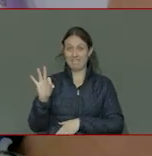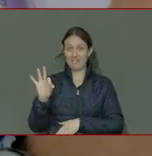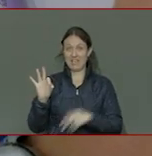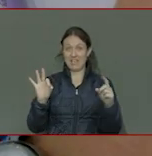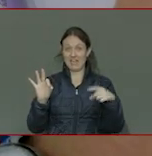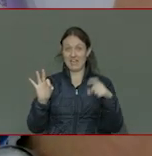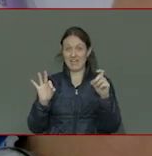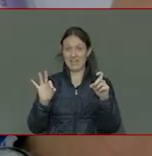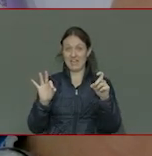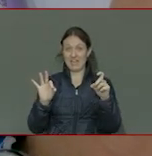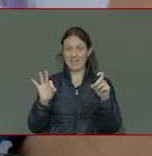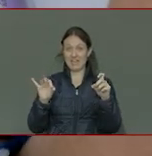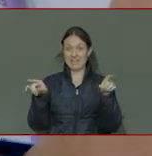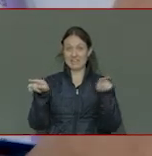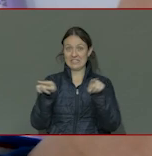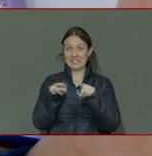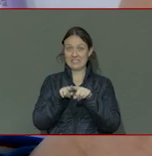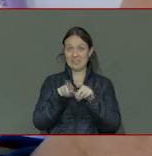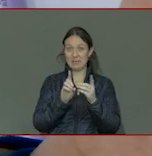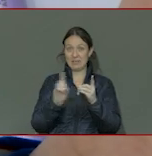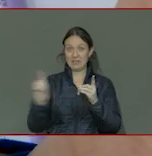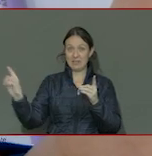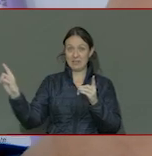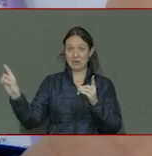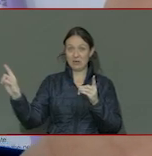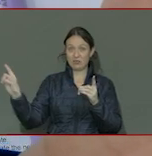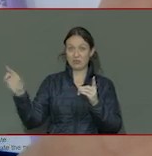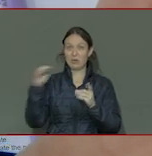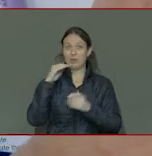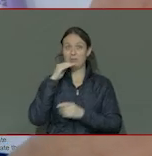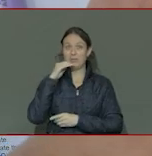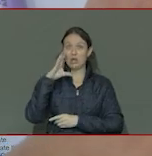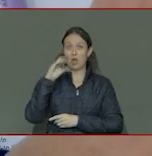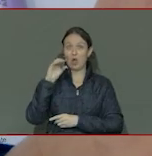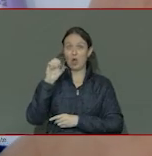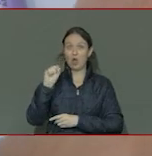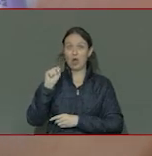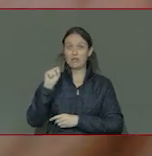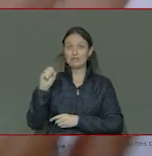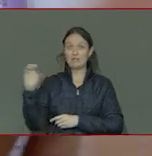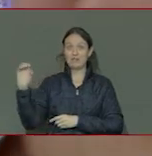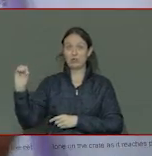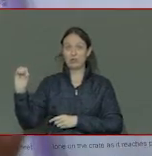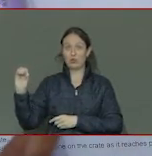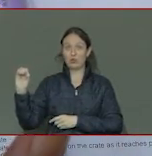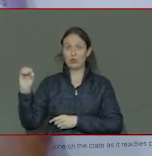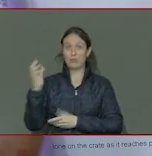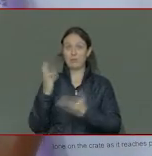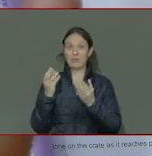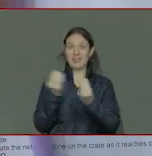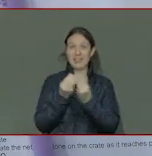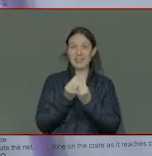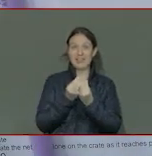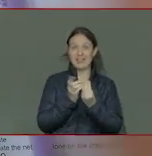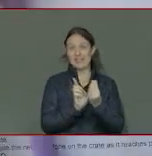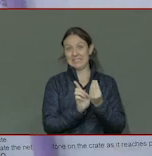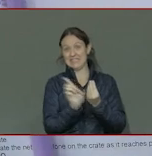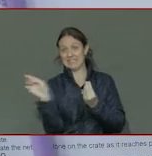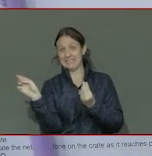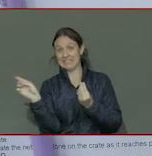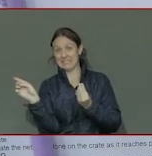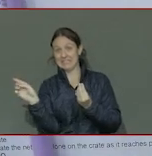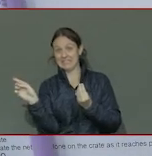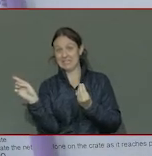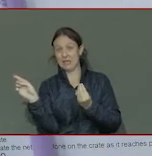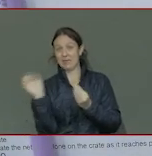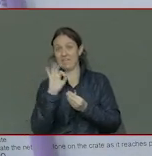in the same direction, then it is cos 0. If the objects move to the right, but the force is